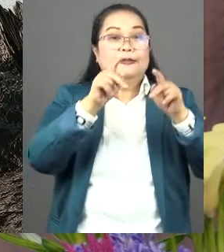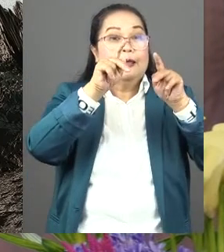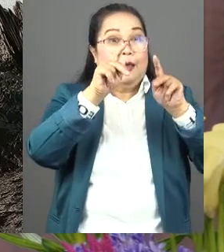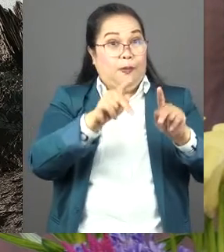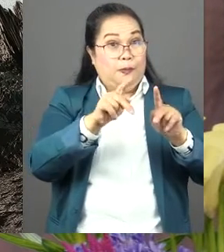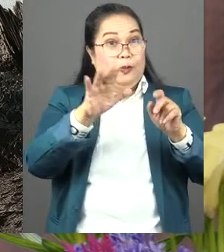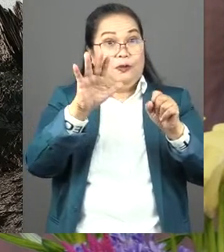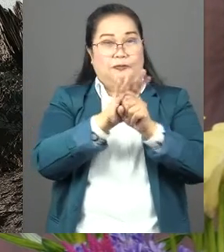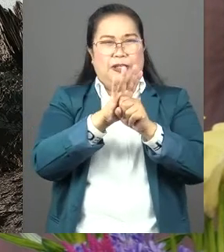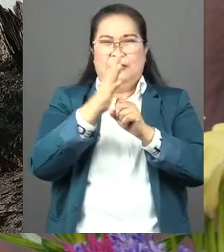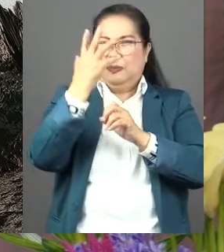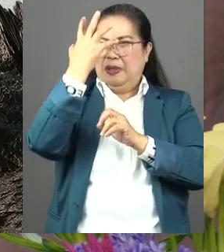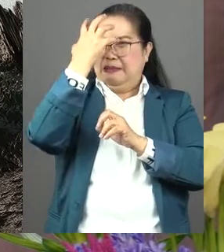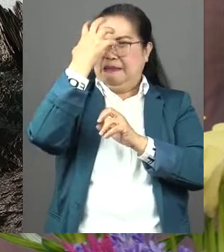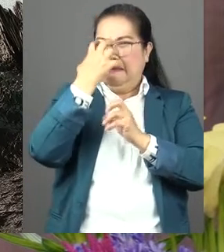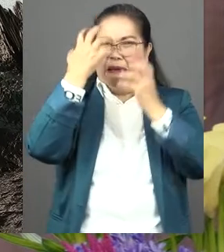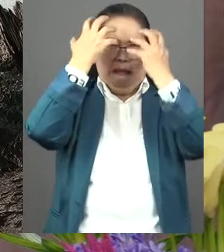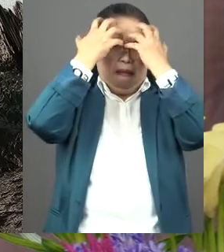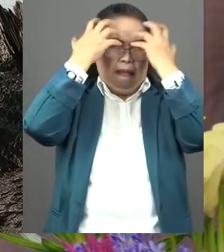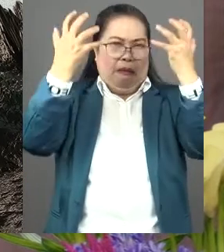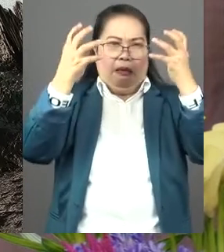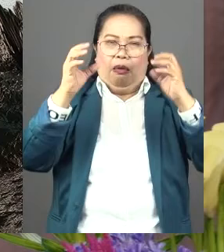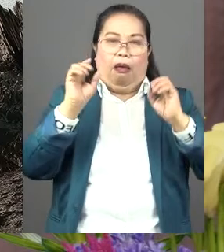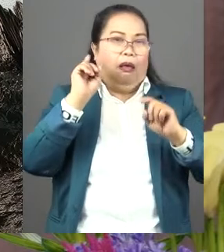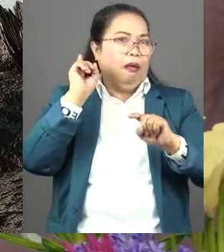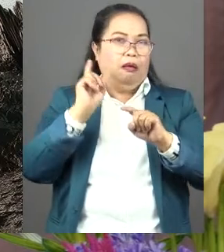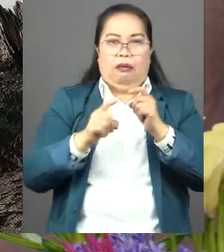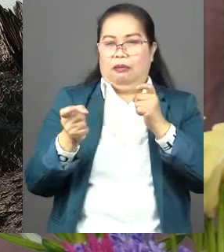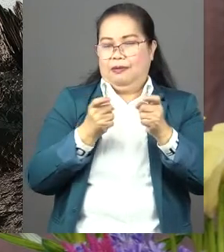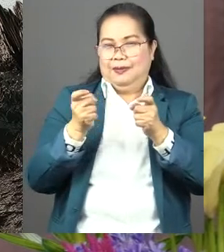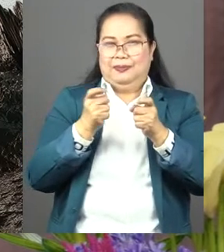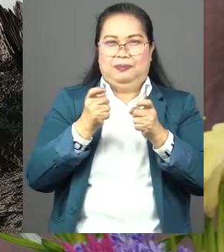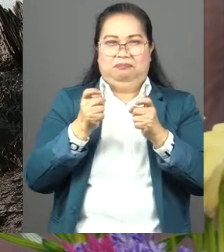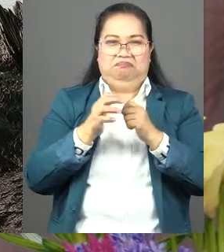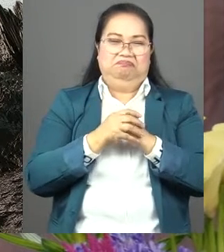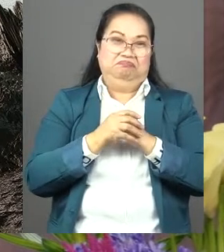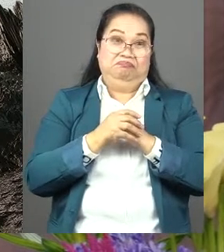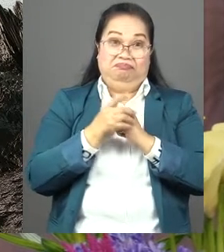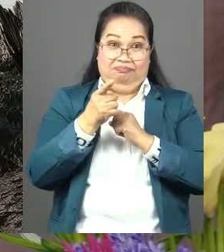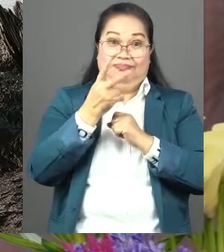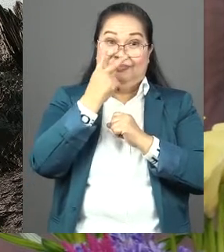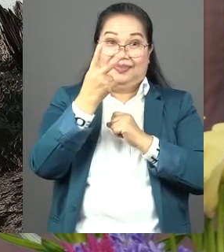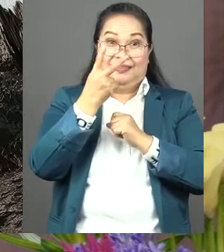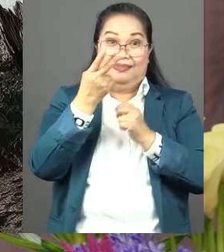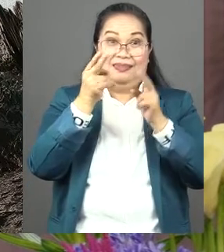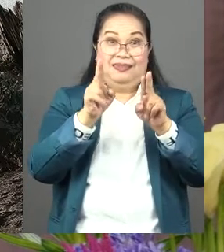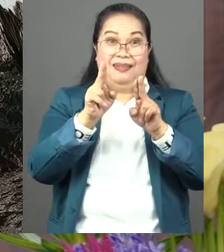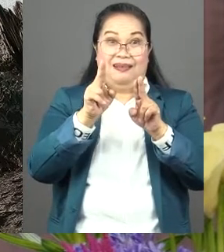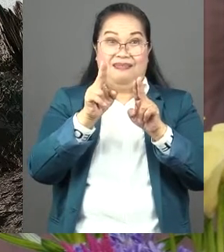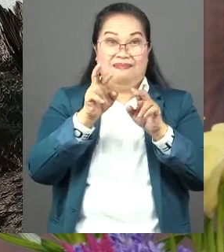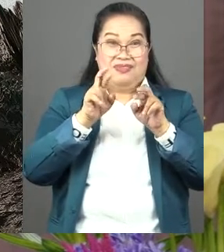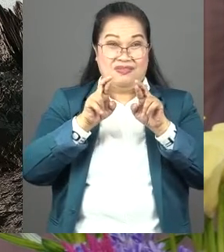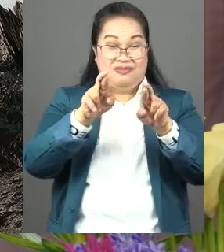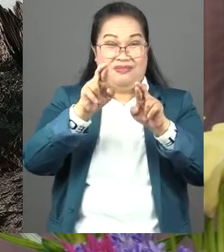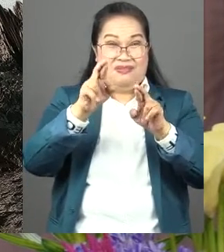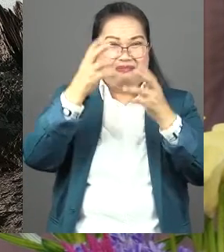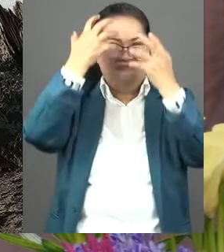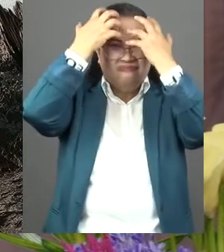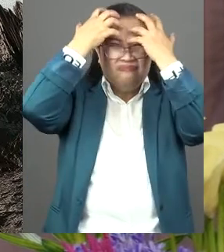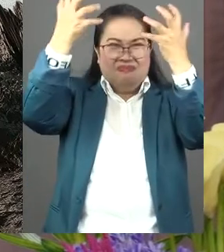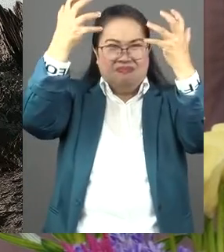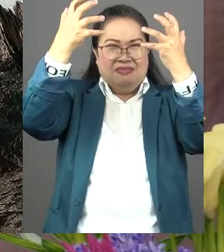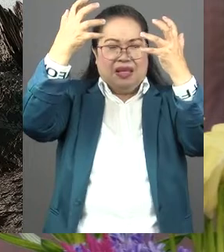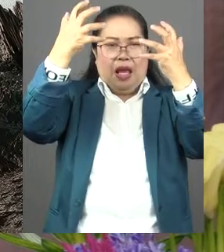who's filled with anger is no longer under his own control. Have you ever seen a case of road rage? Well, I have.